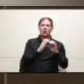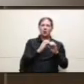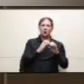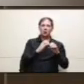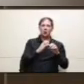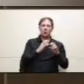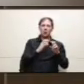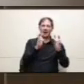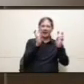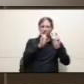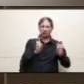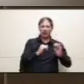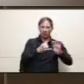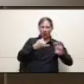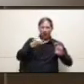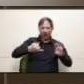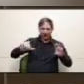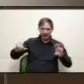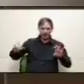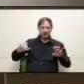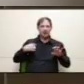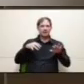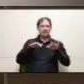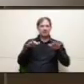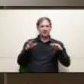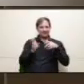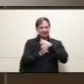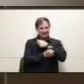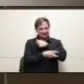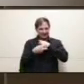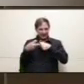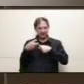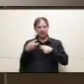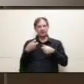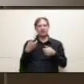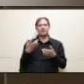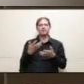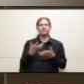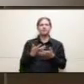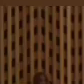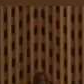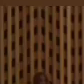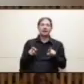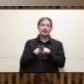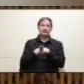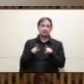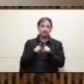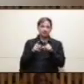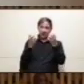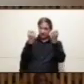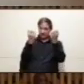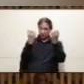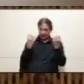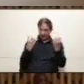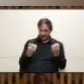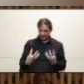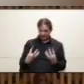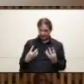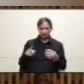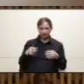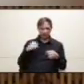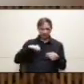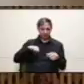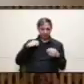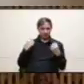we have lost through theft and vandalism. On the street lights also, the municipality is in the process